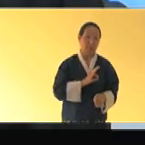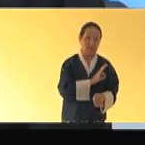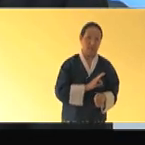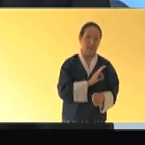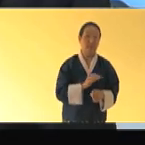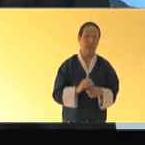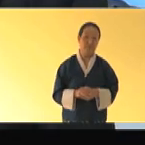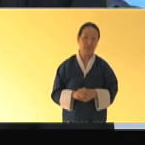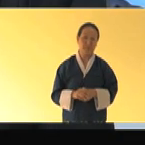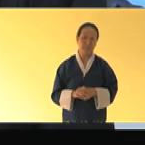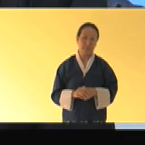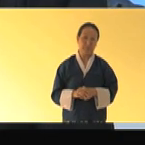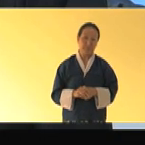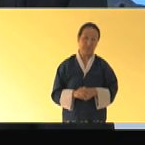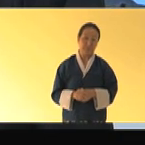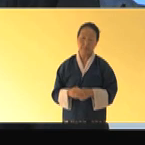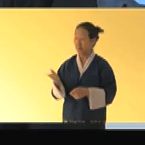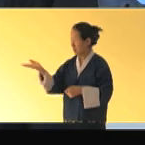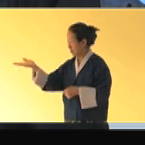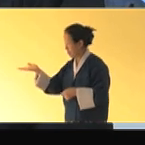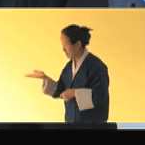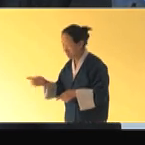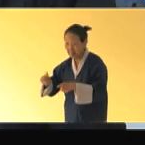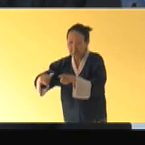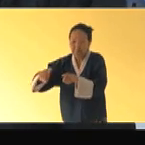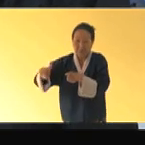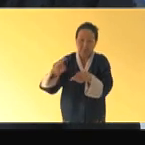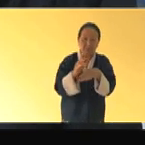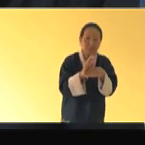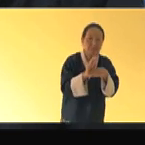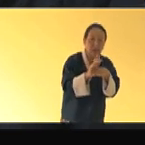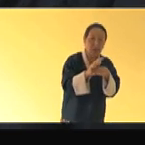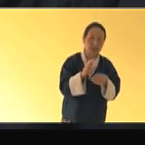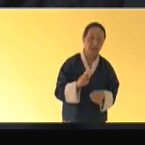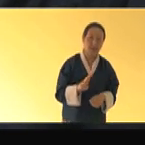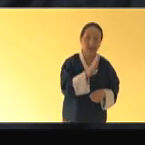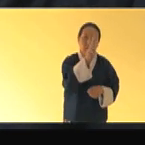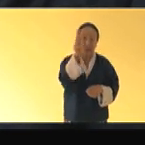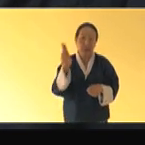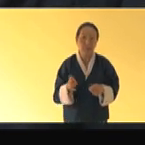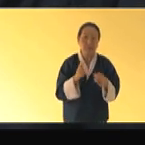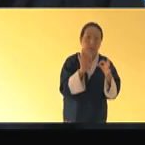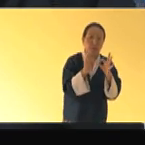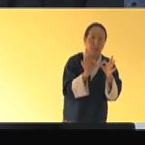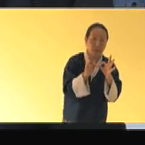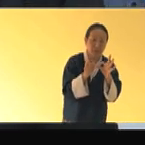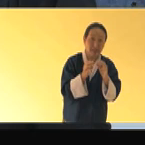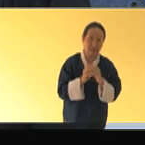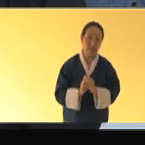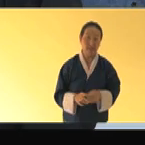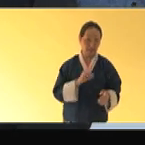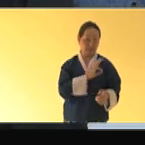basic or common display on the plant that are important in our